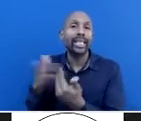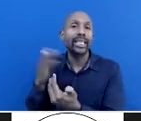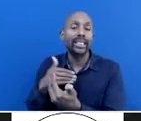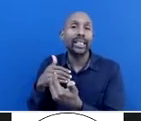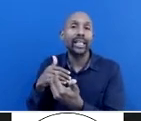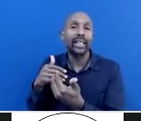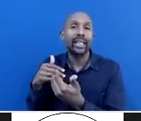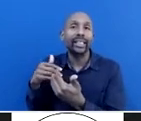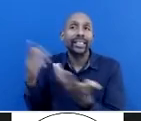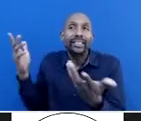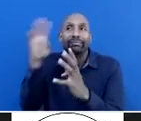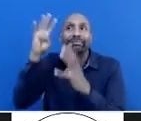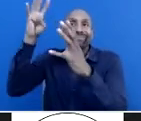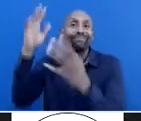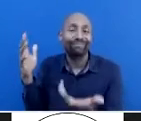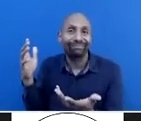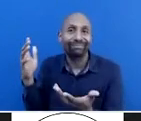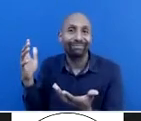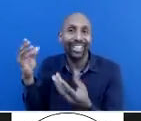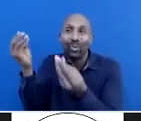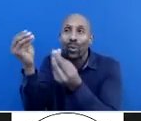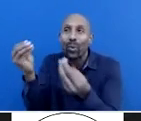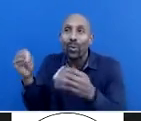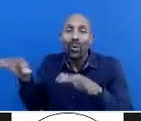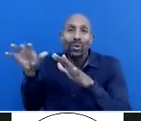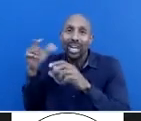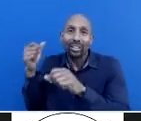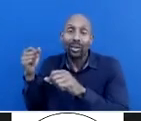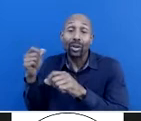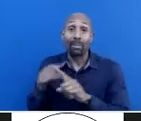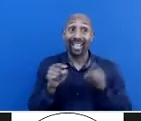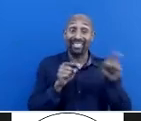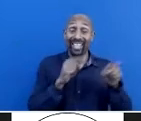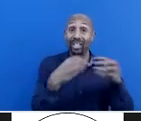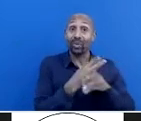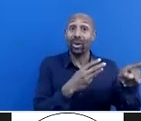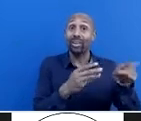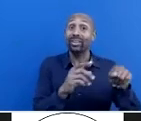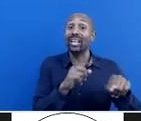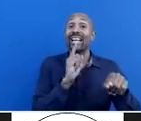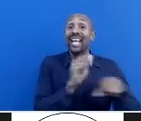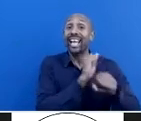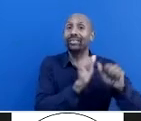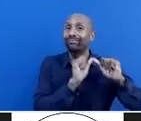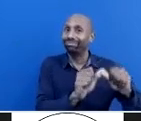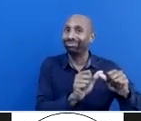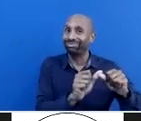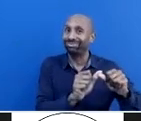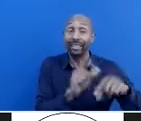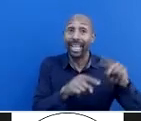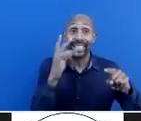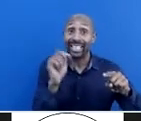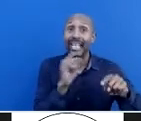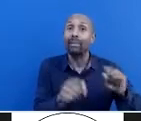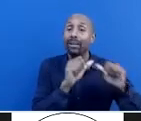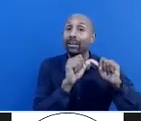world behind the veil of our senses is durable, lasting, true, and